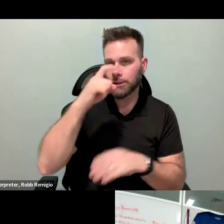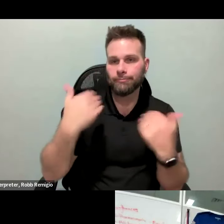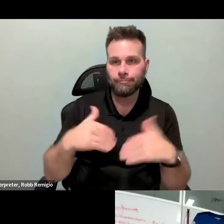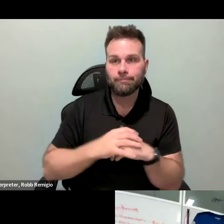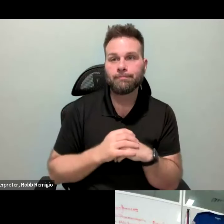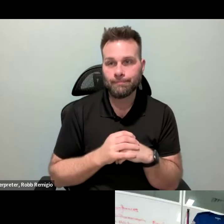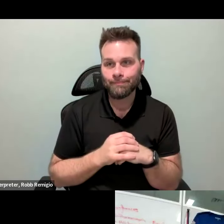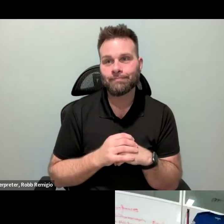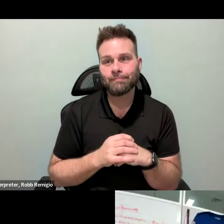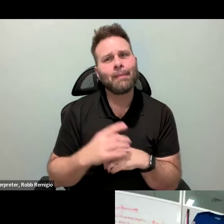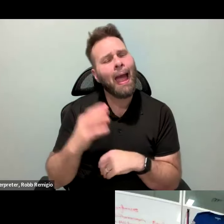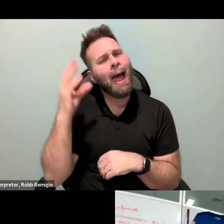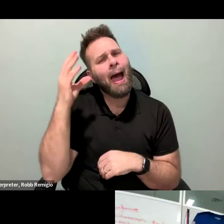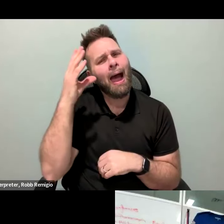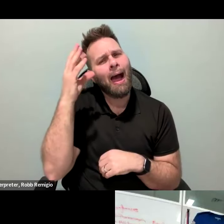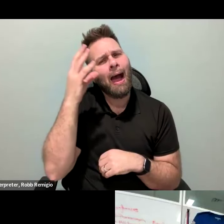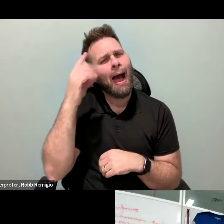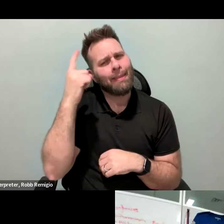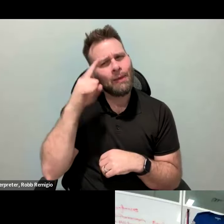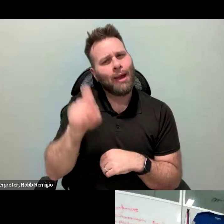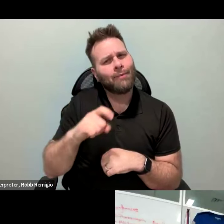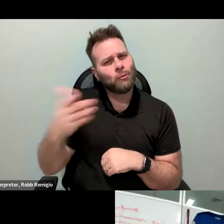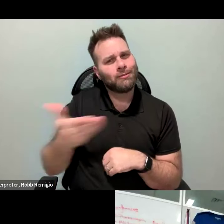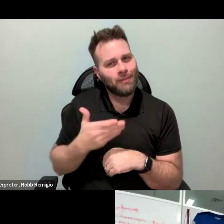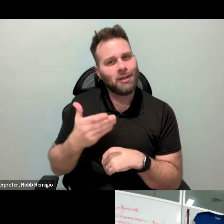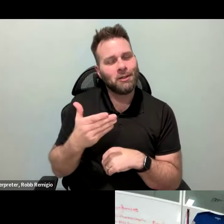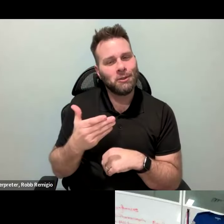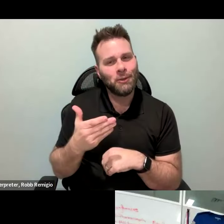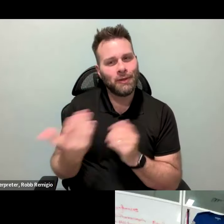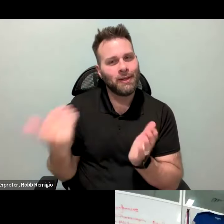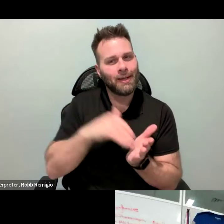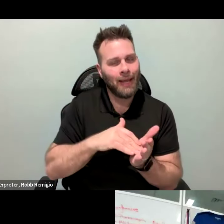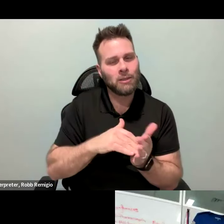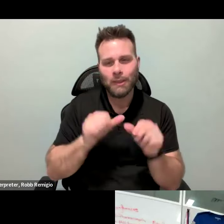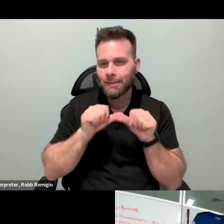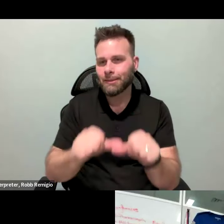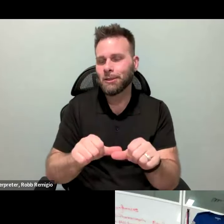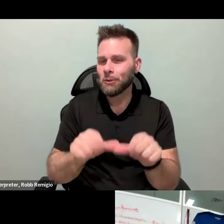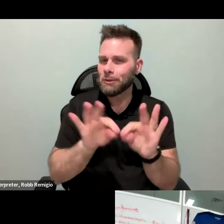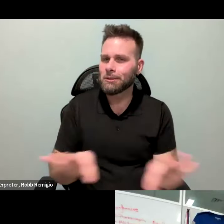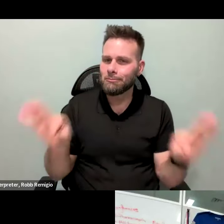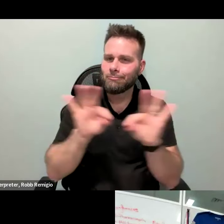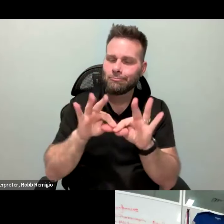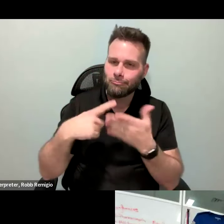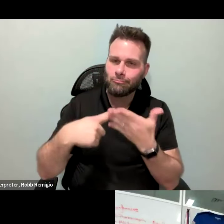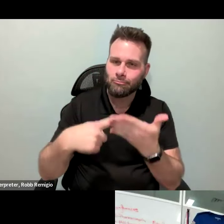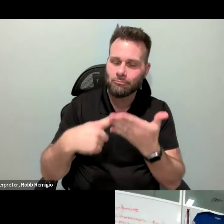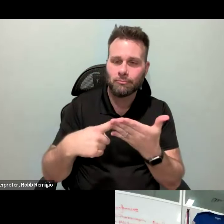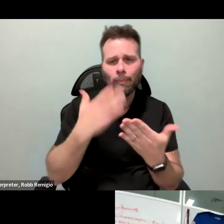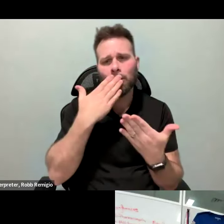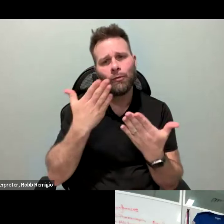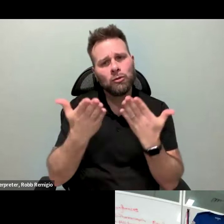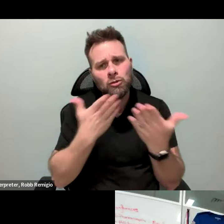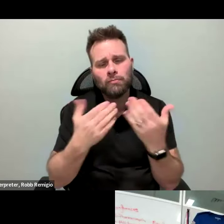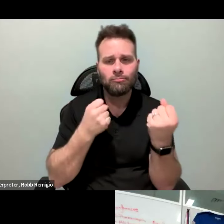have to invite you back so that we can continue this really important, critical discussion. And thank you for all the service and the support